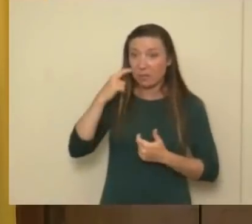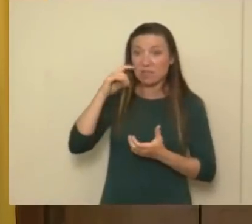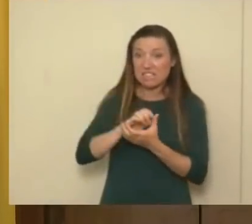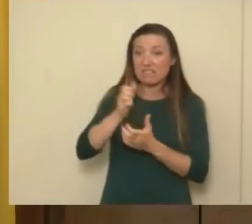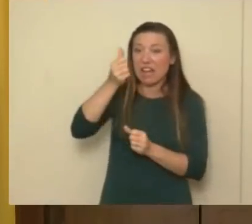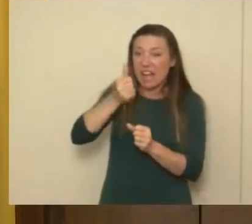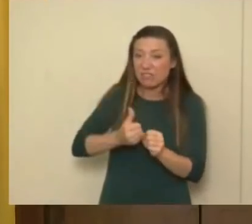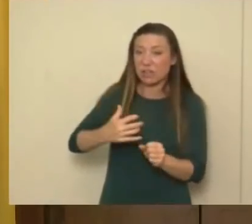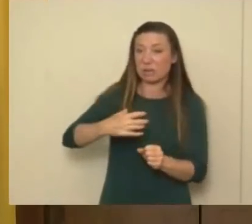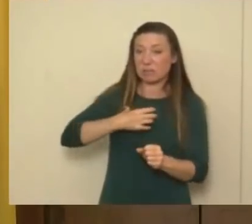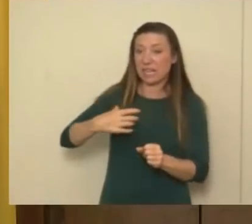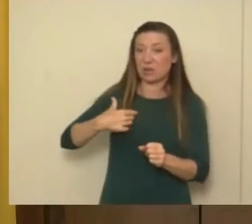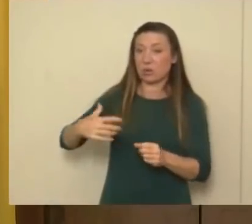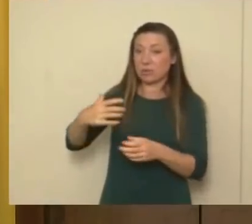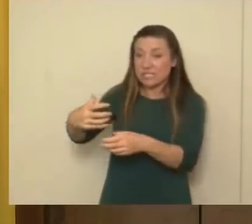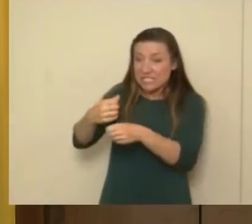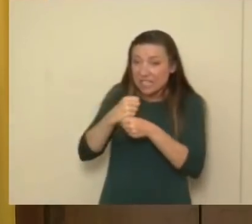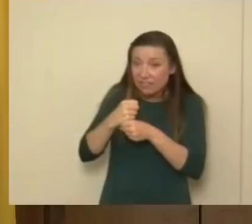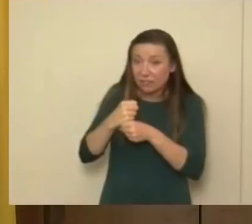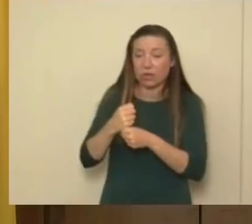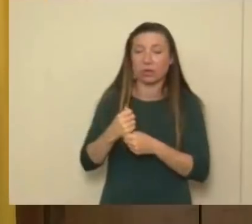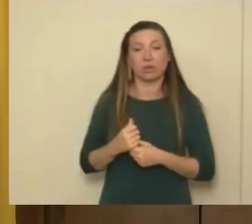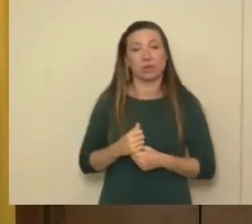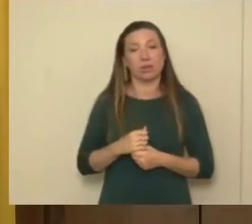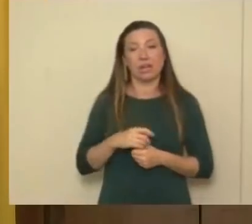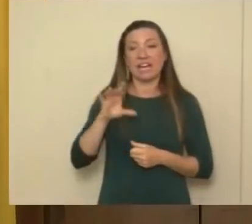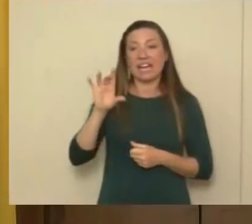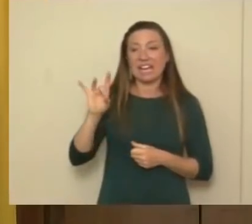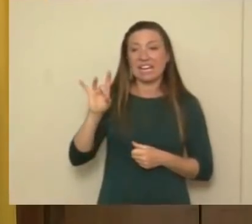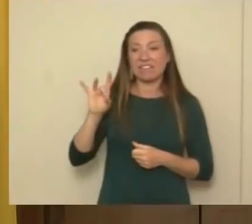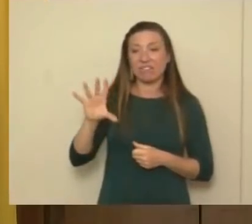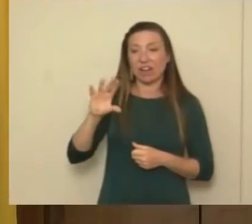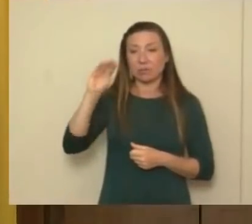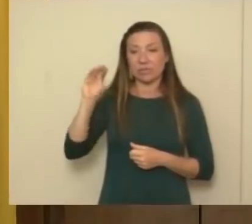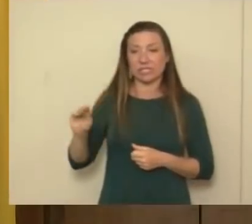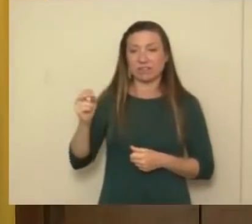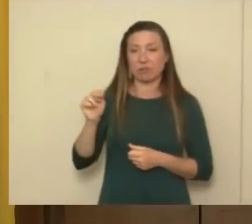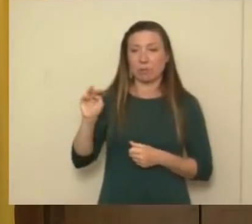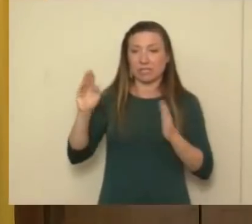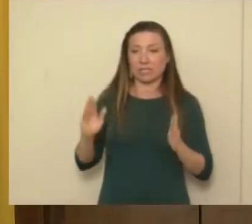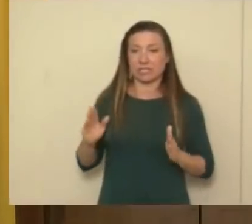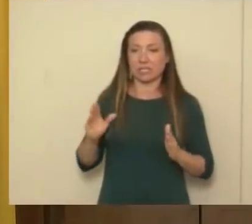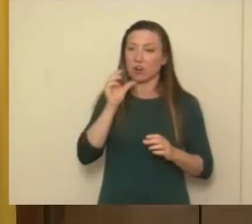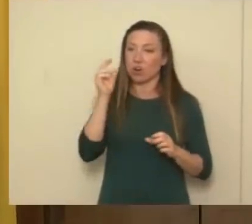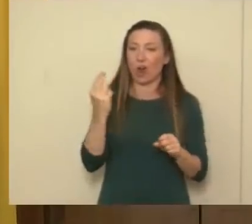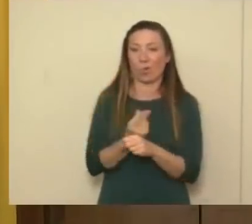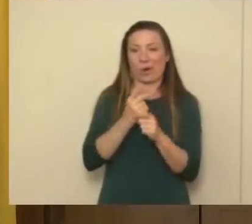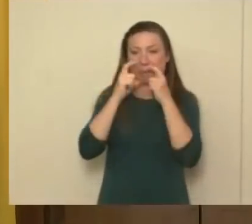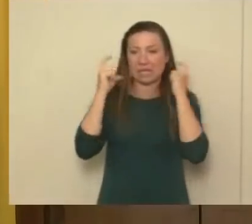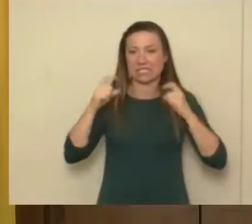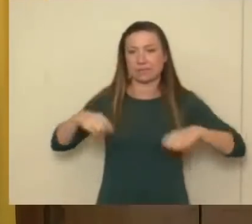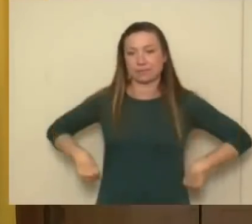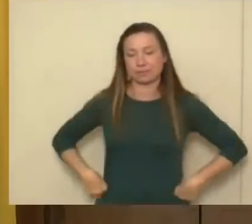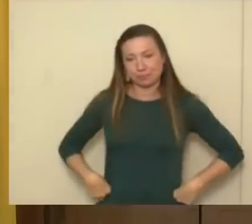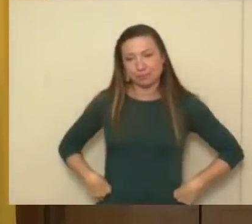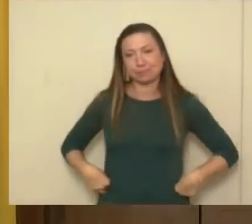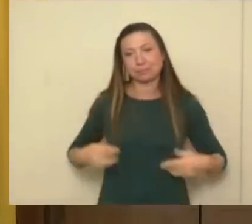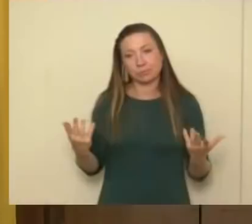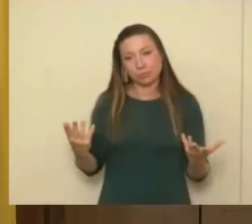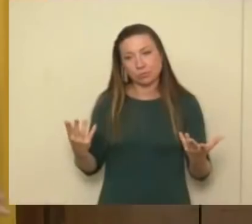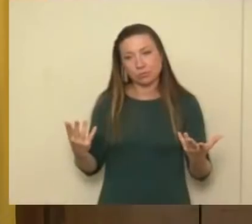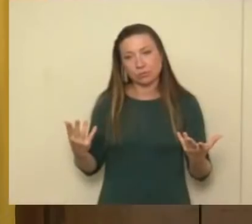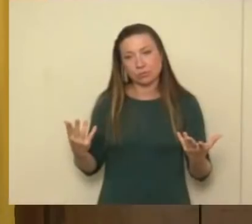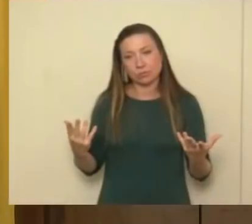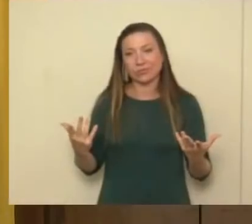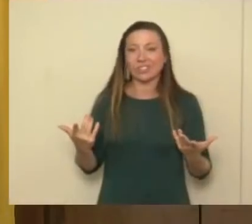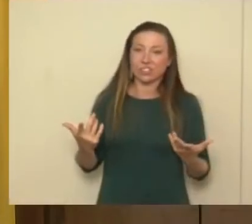to our complaint hotline, 85% of New Mexicans are not wearing masks. Anecdotally, to myself